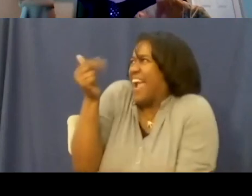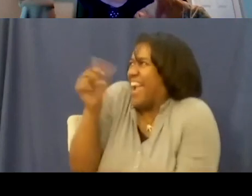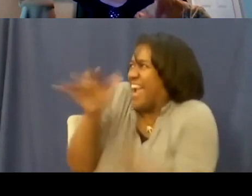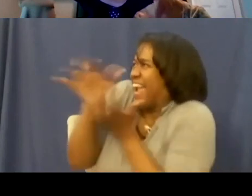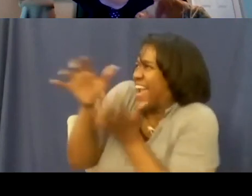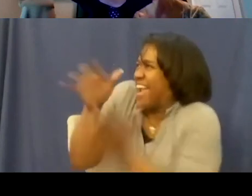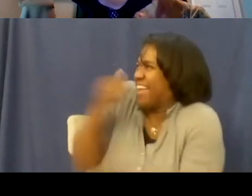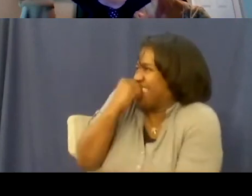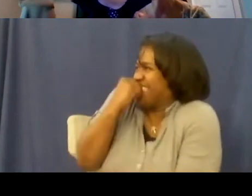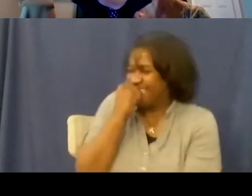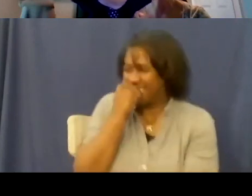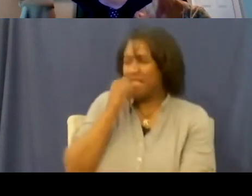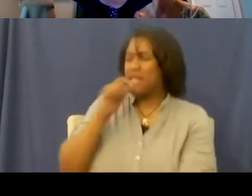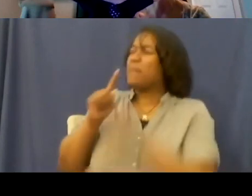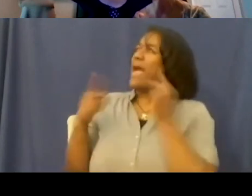But a human